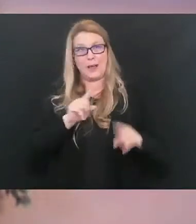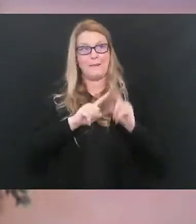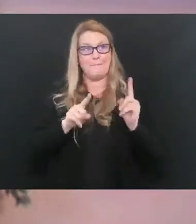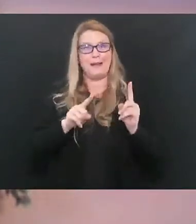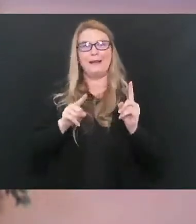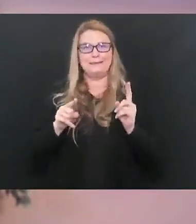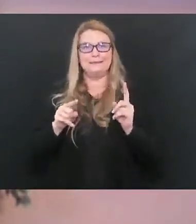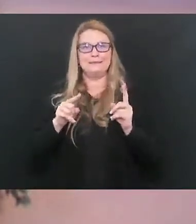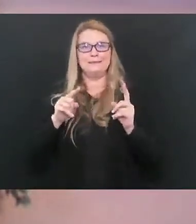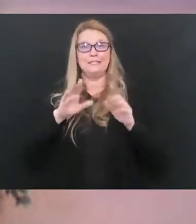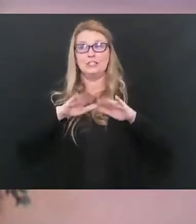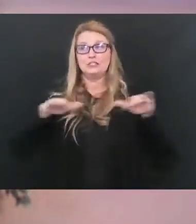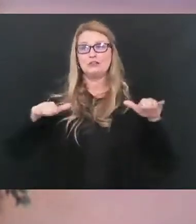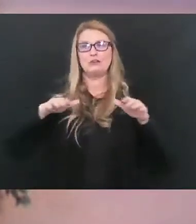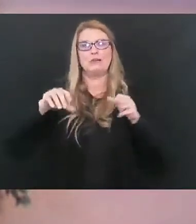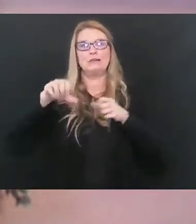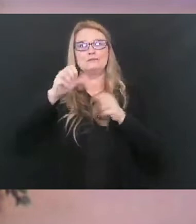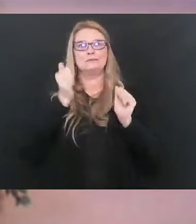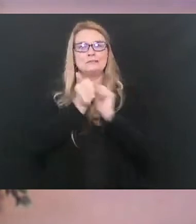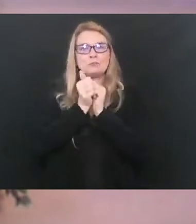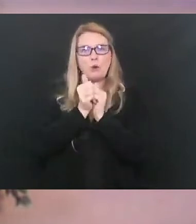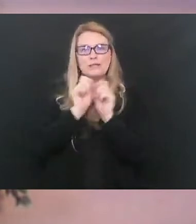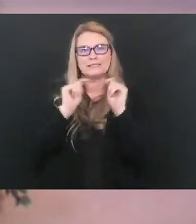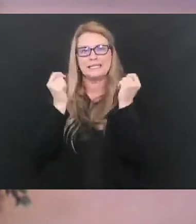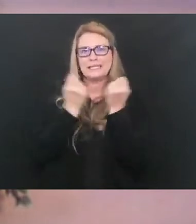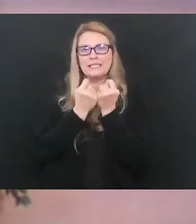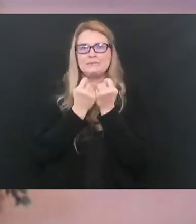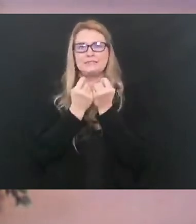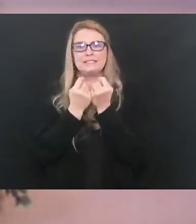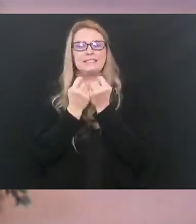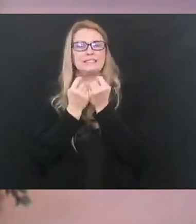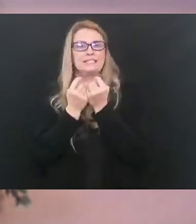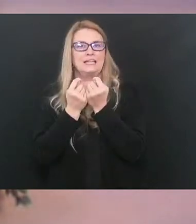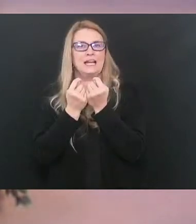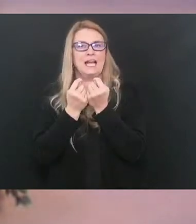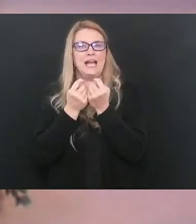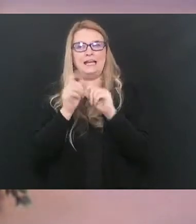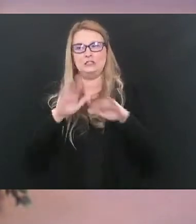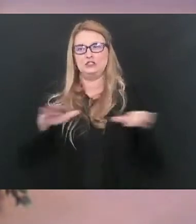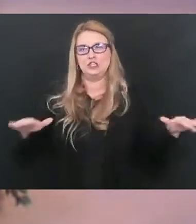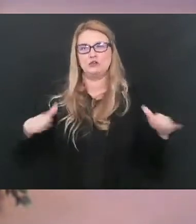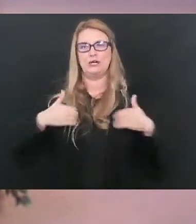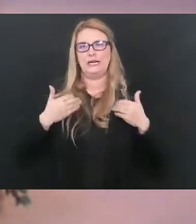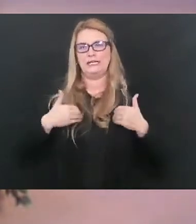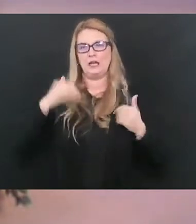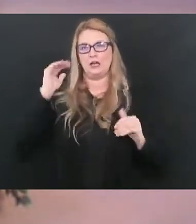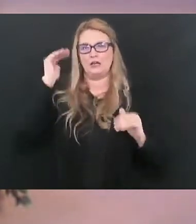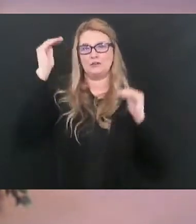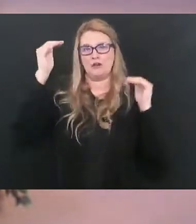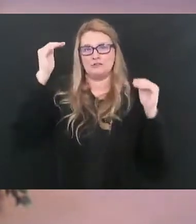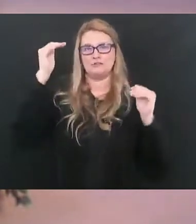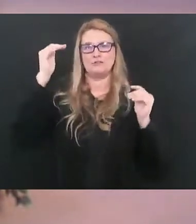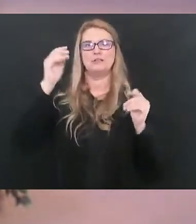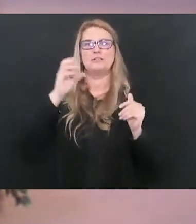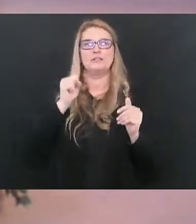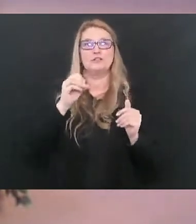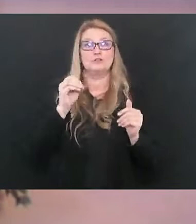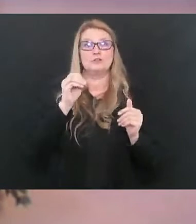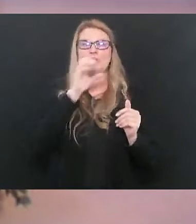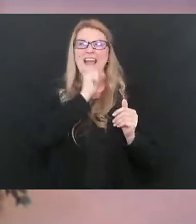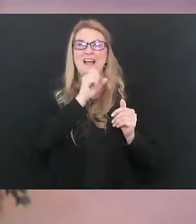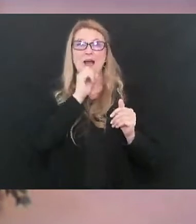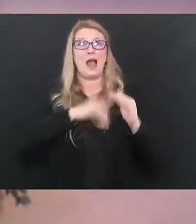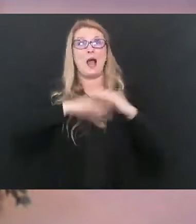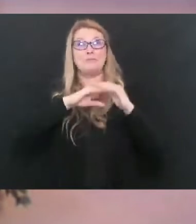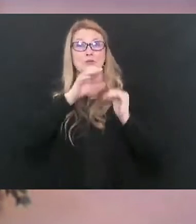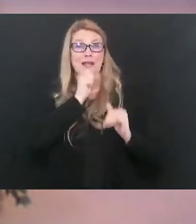have there, but we're seeing on sports teams and between children and young adults to age 30, we're seeing